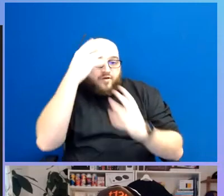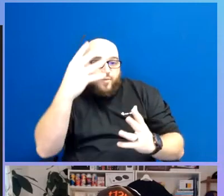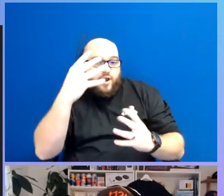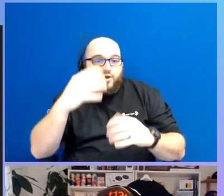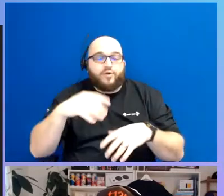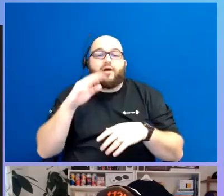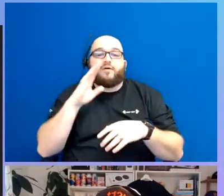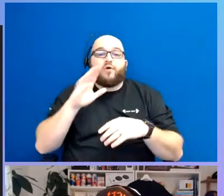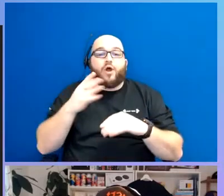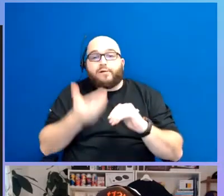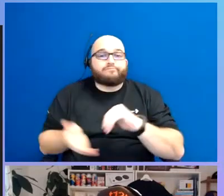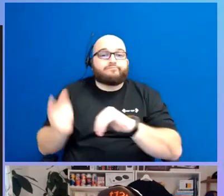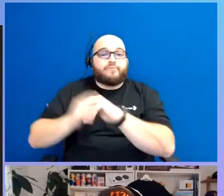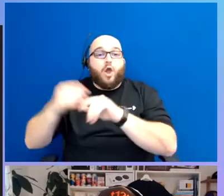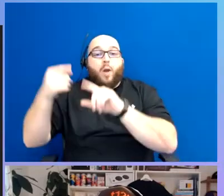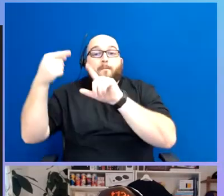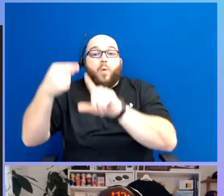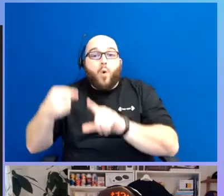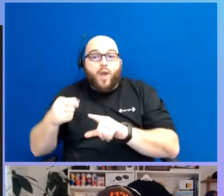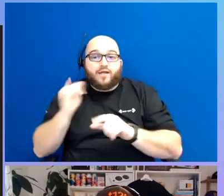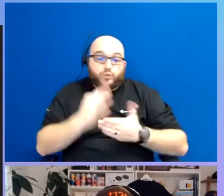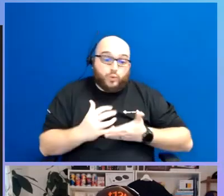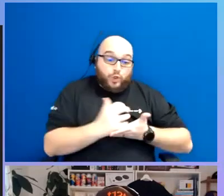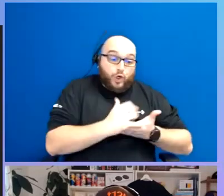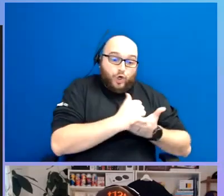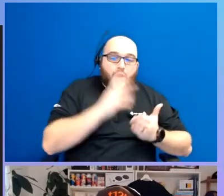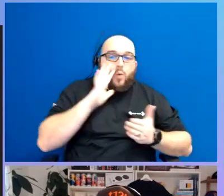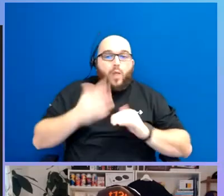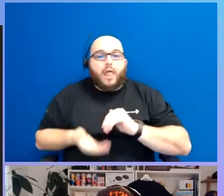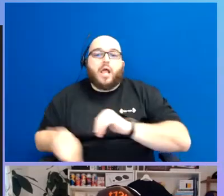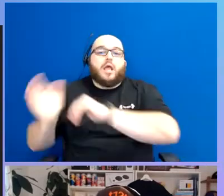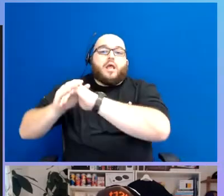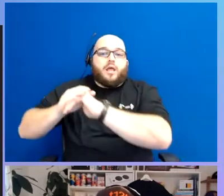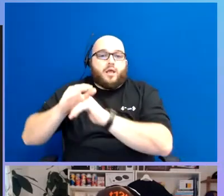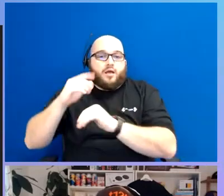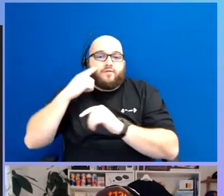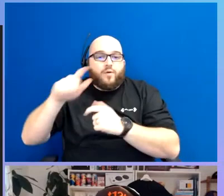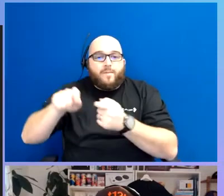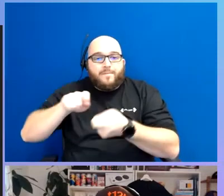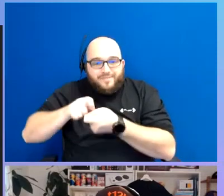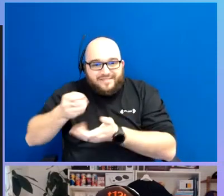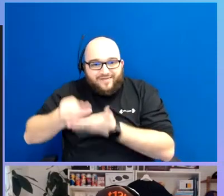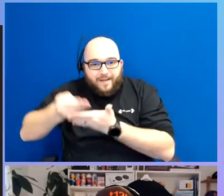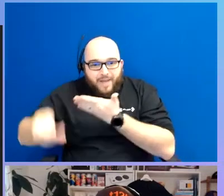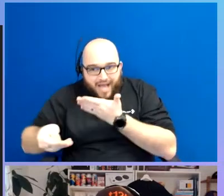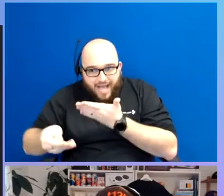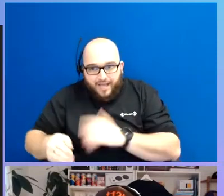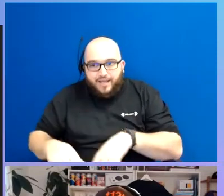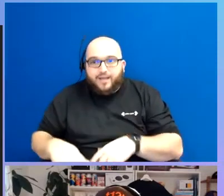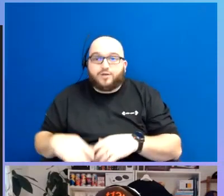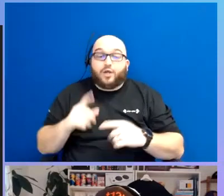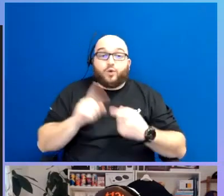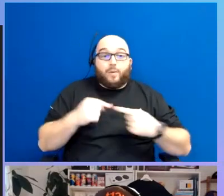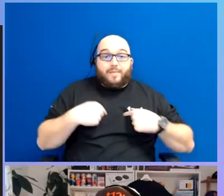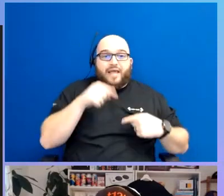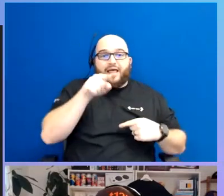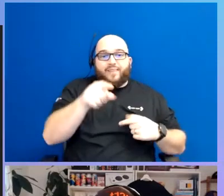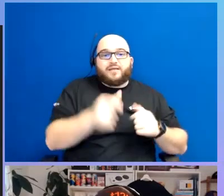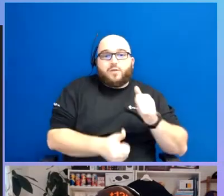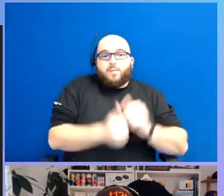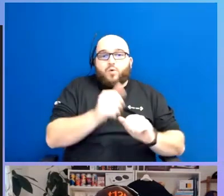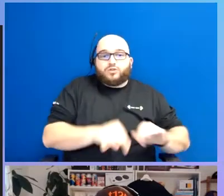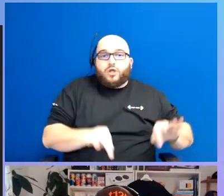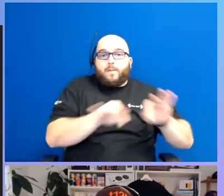stuff in the grocery store. So for me, it's like, yep, this is the most important part of this